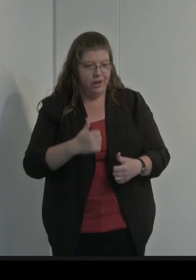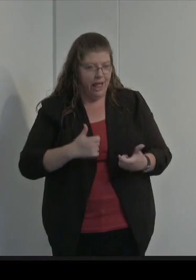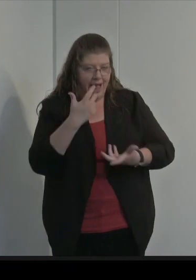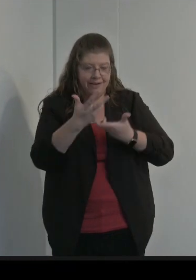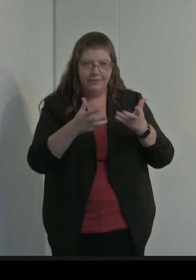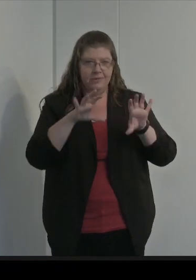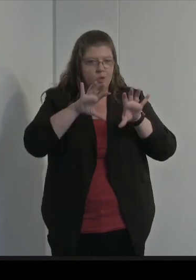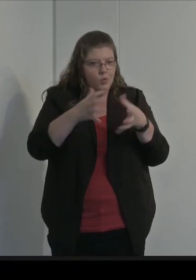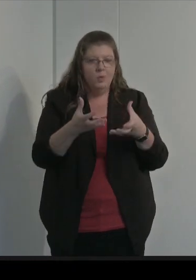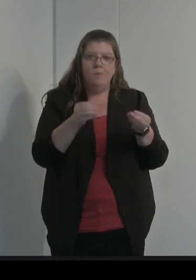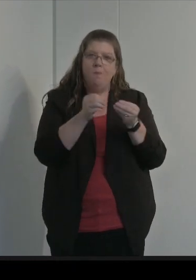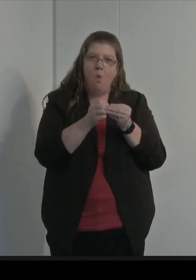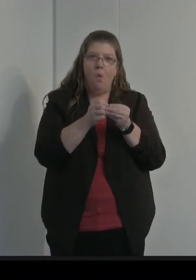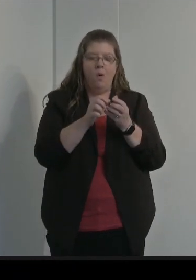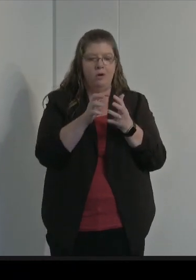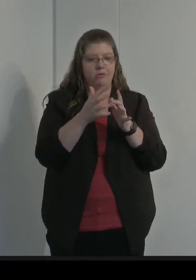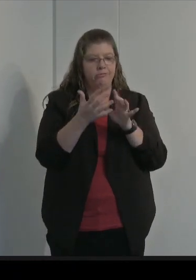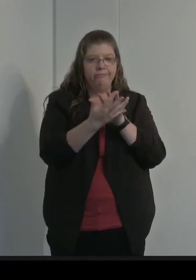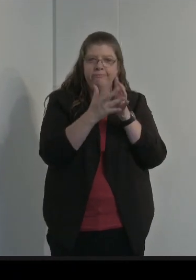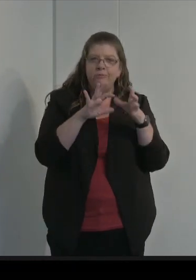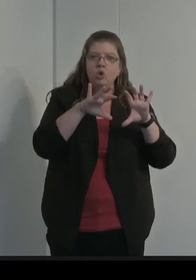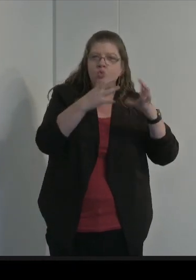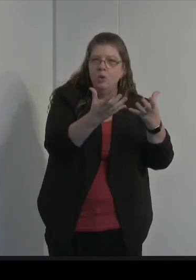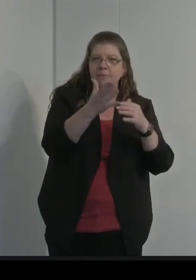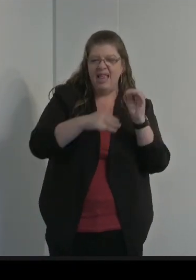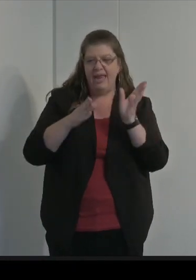is a bit more crowded than